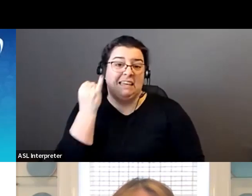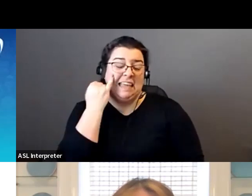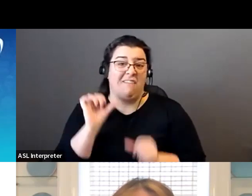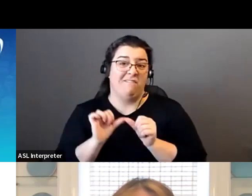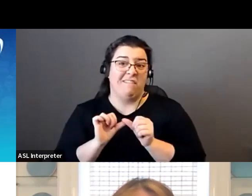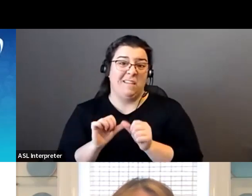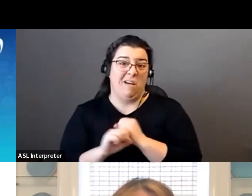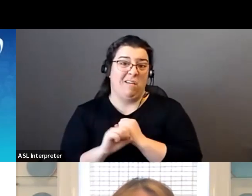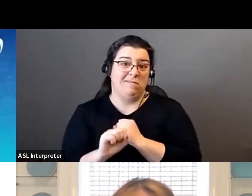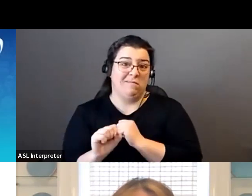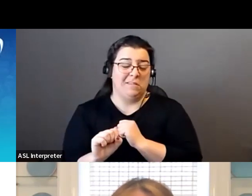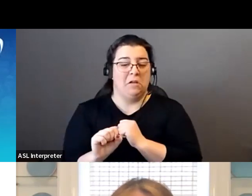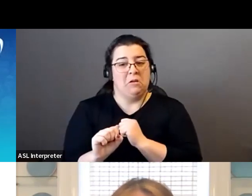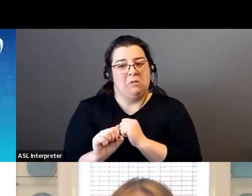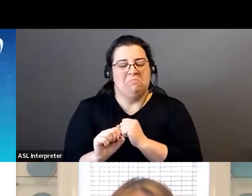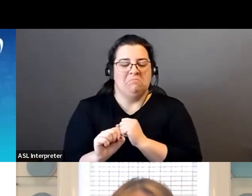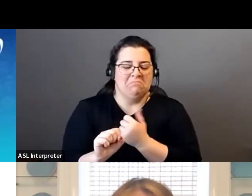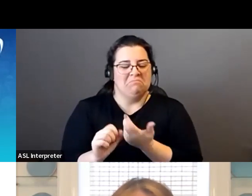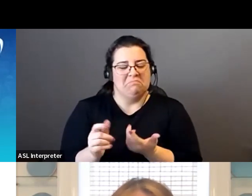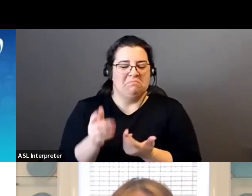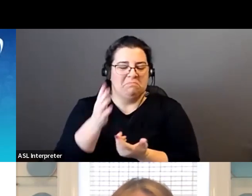I let them run on. So a lot of times people may not